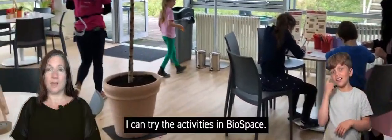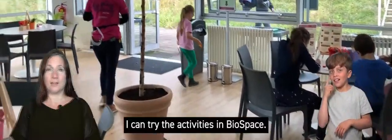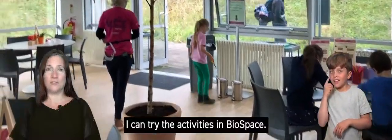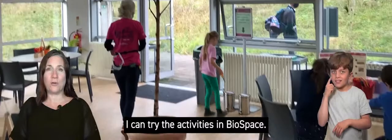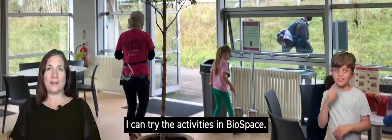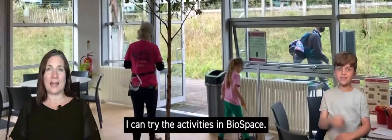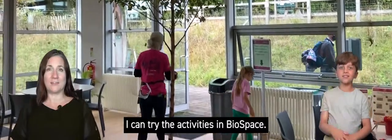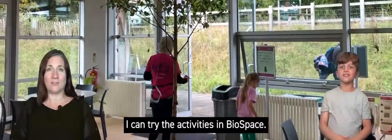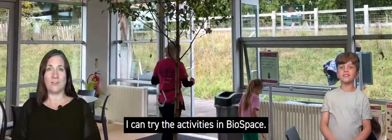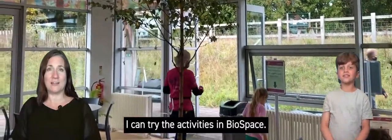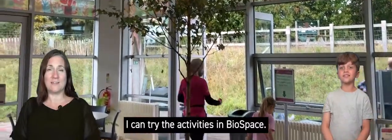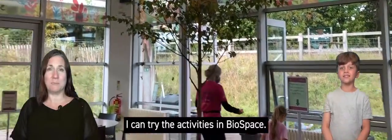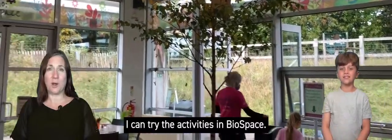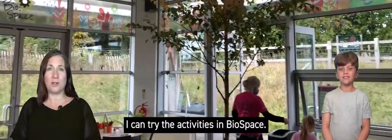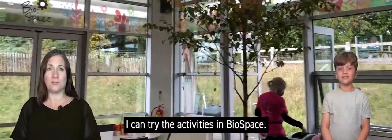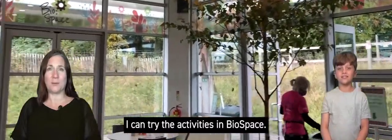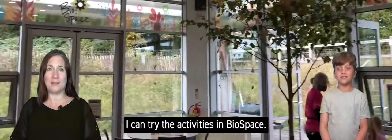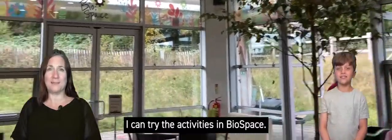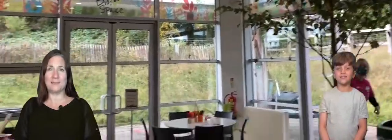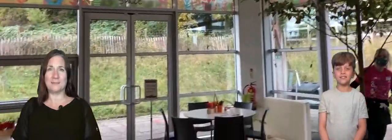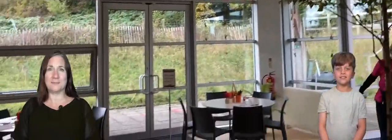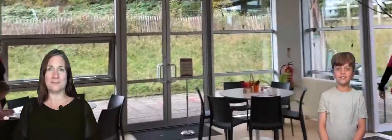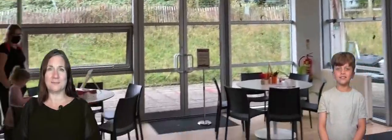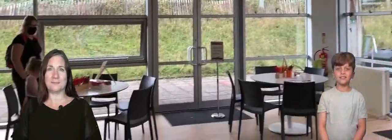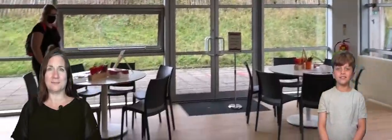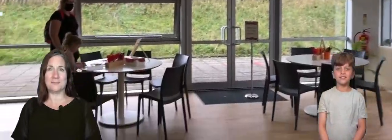I can try the activities in biospace.